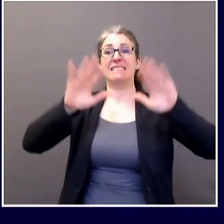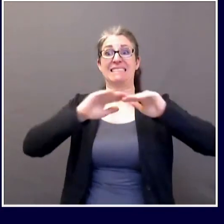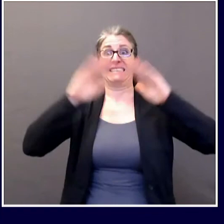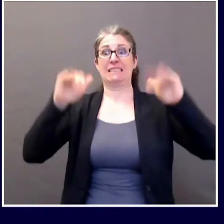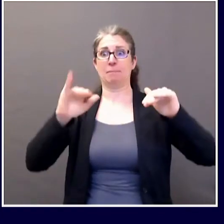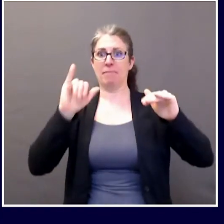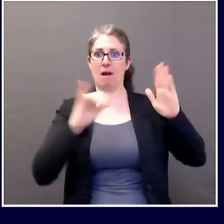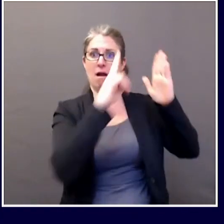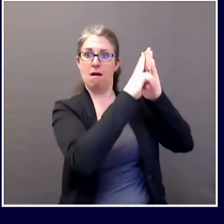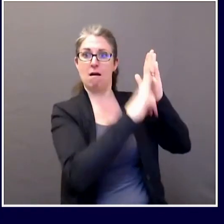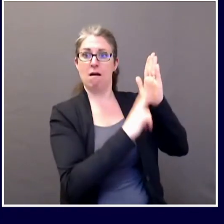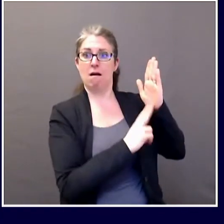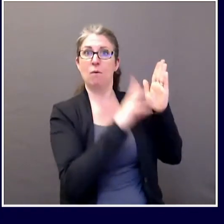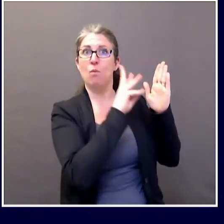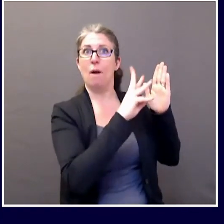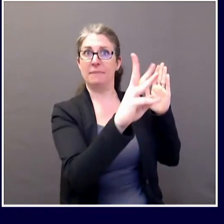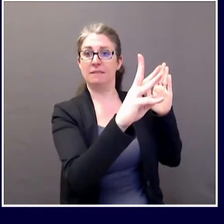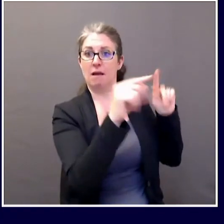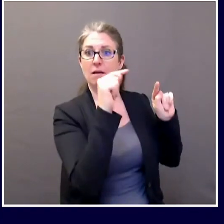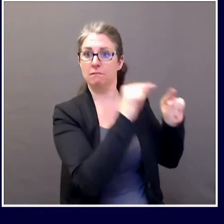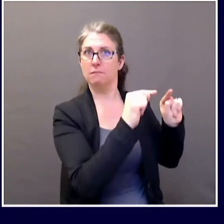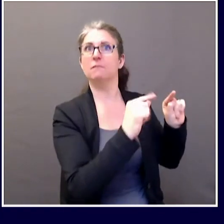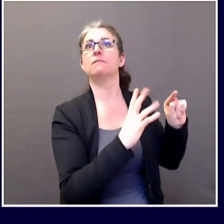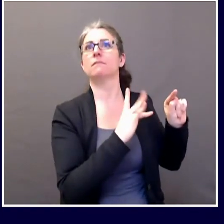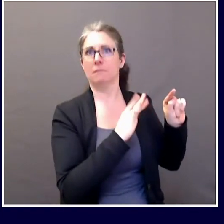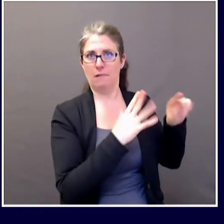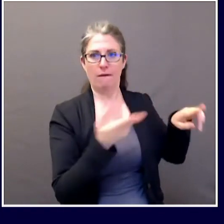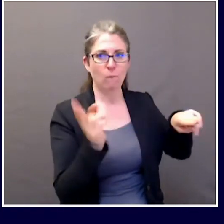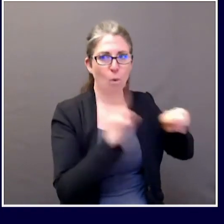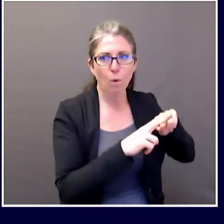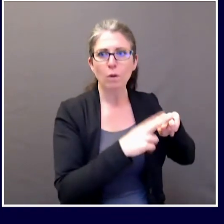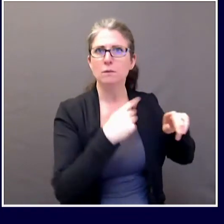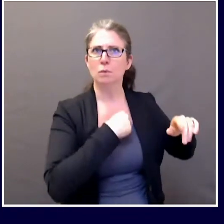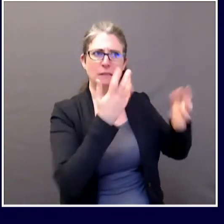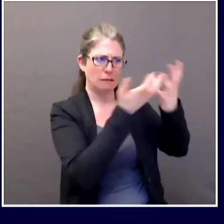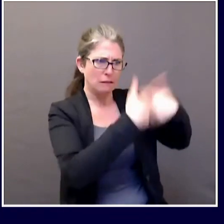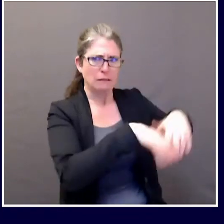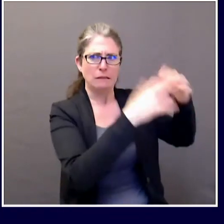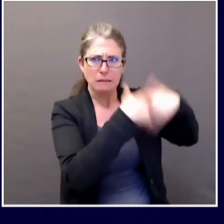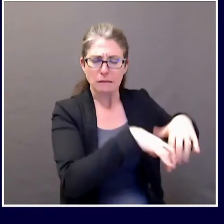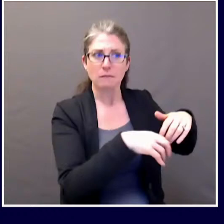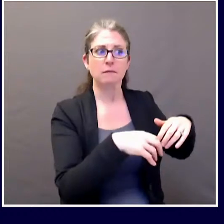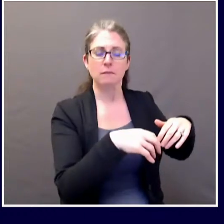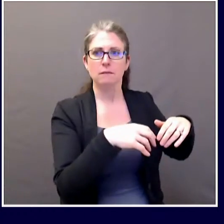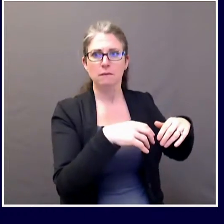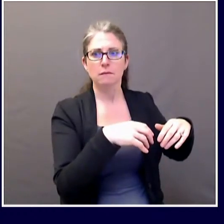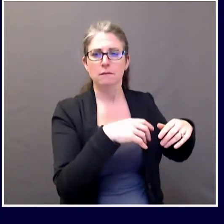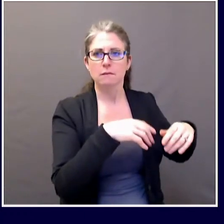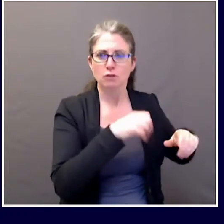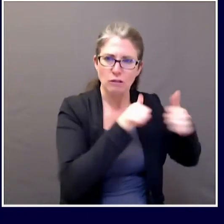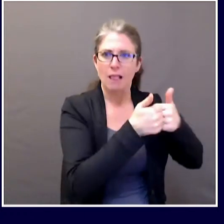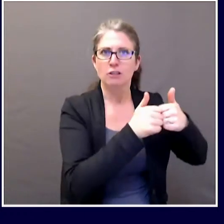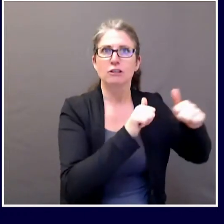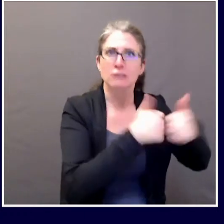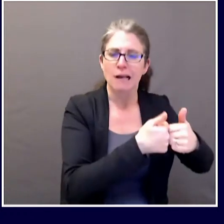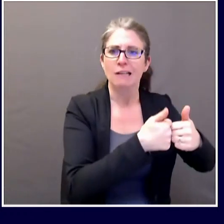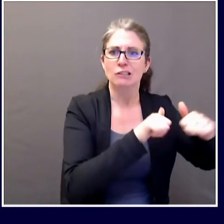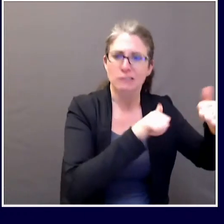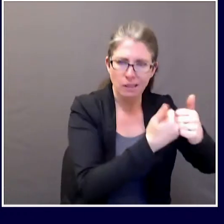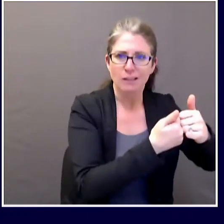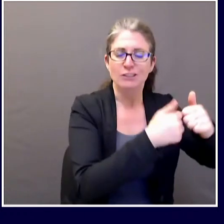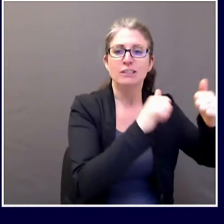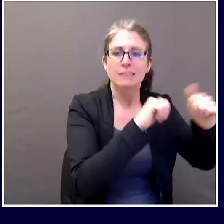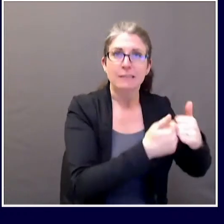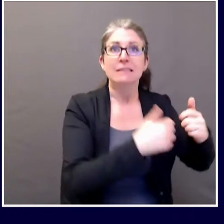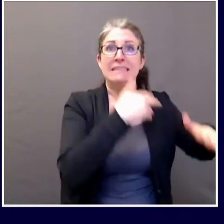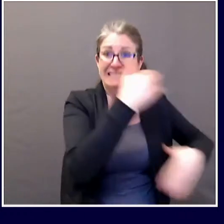some bumps, as one would expect with any multifaceted, multi-stakeholder IT project. And right now, the focus,